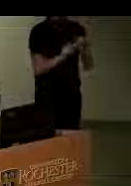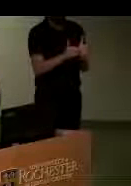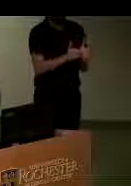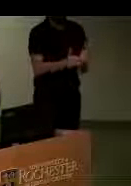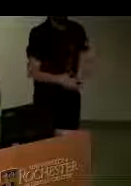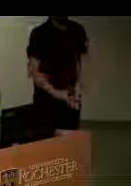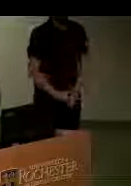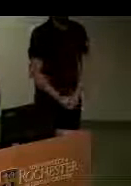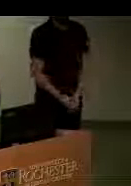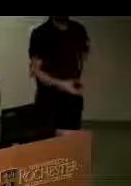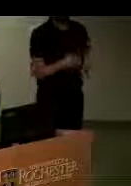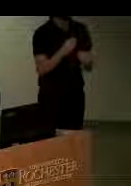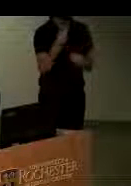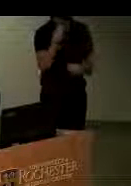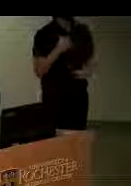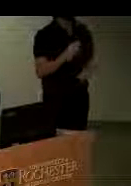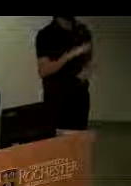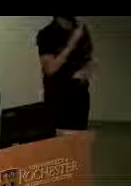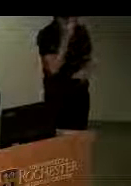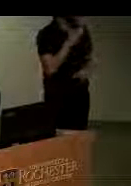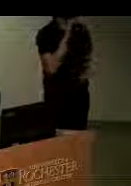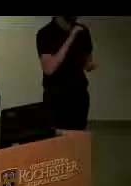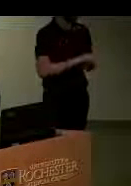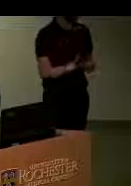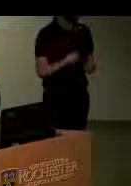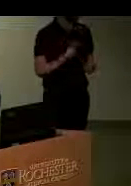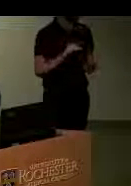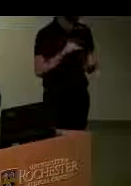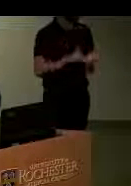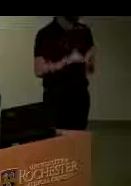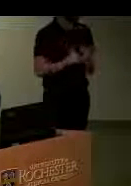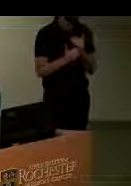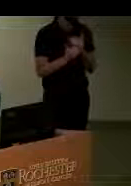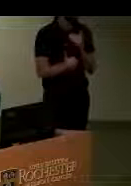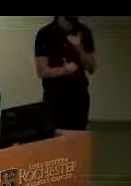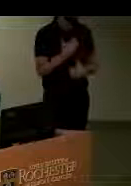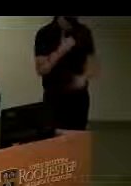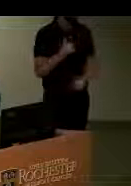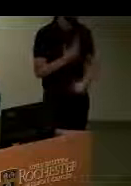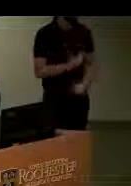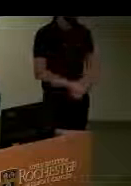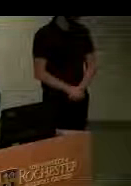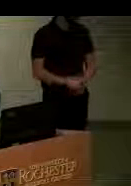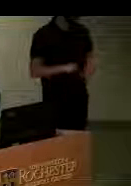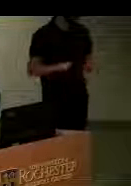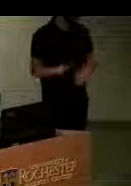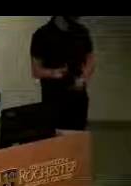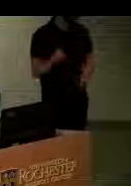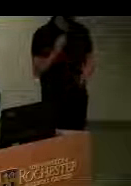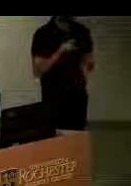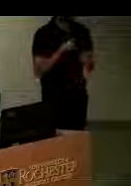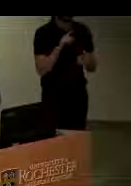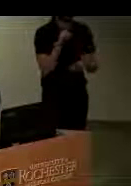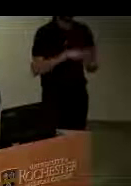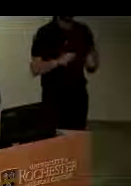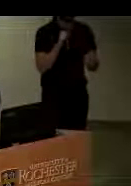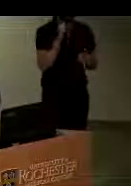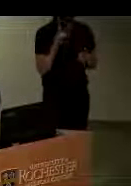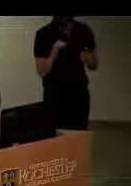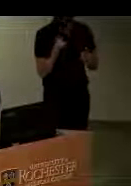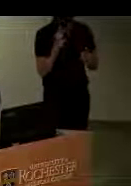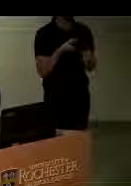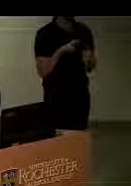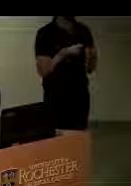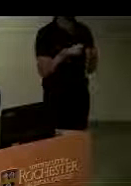would say to me, you're never going to believe what this doctor they sent me to did, or what he didn't do, or what